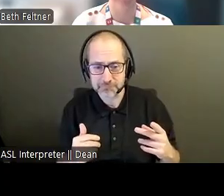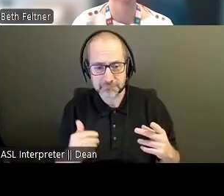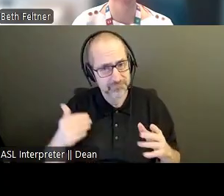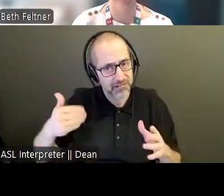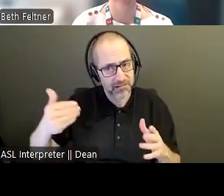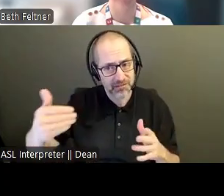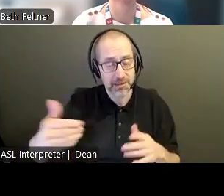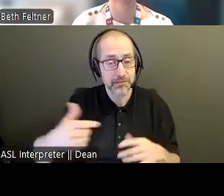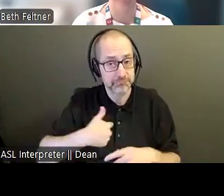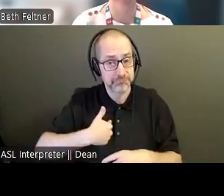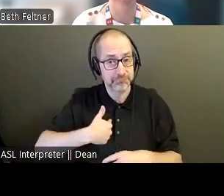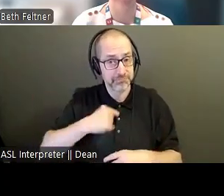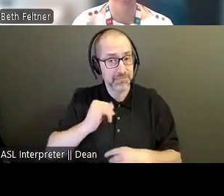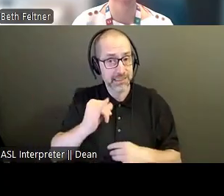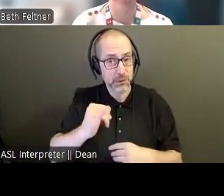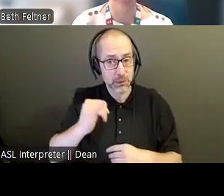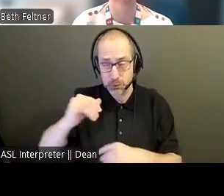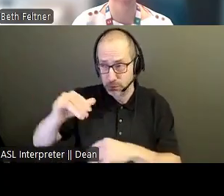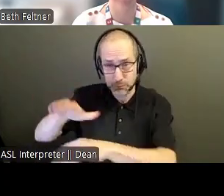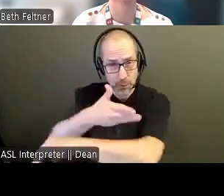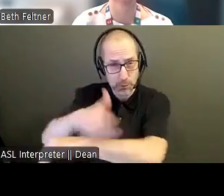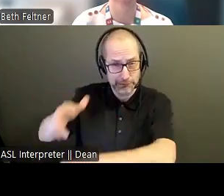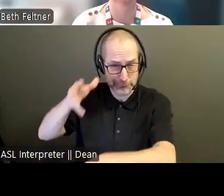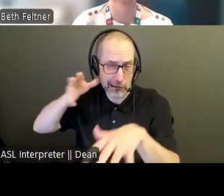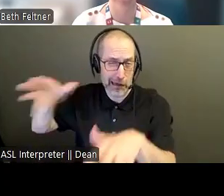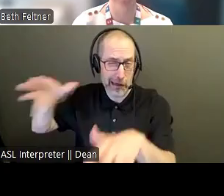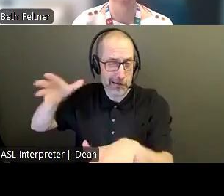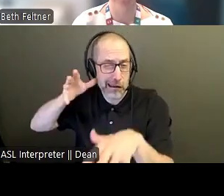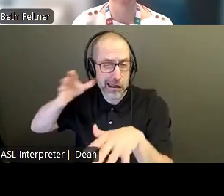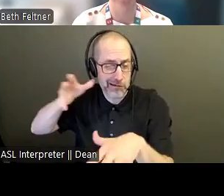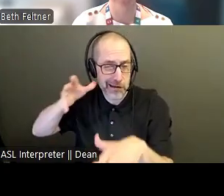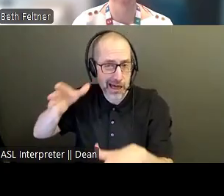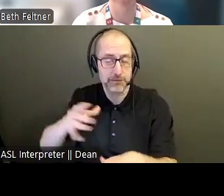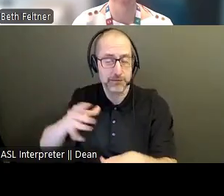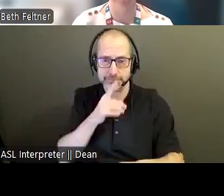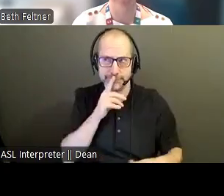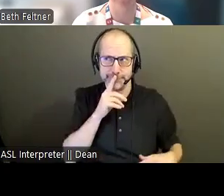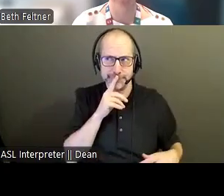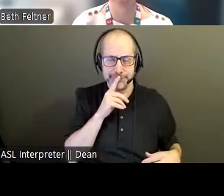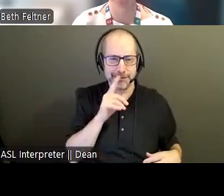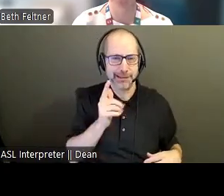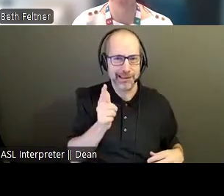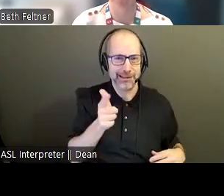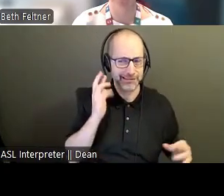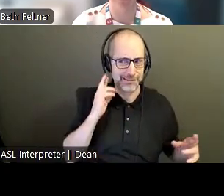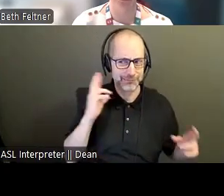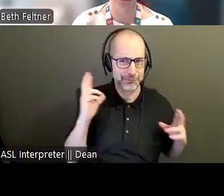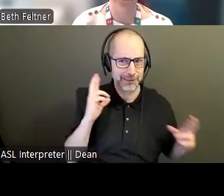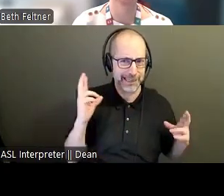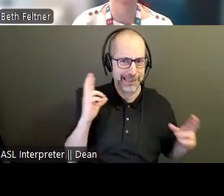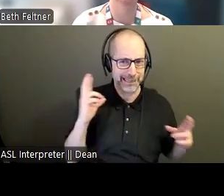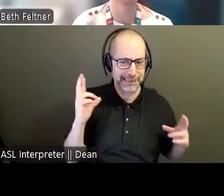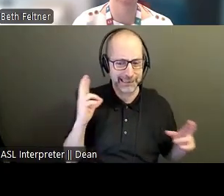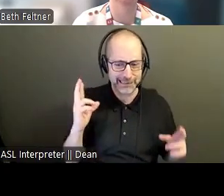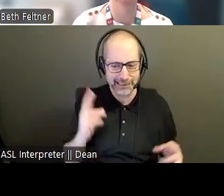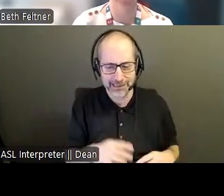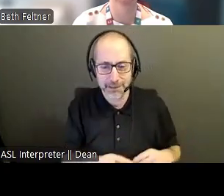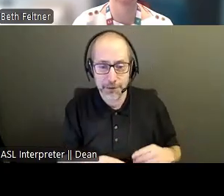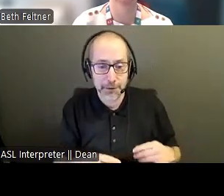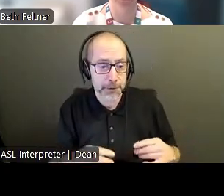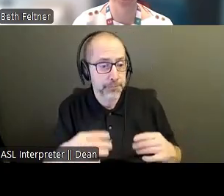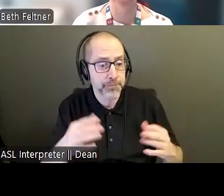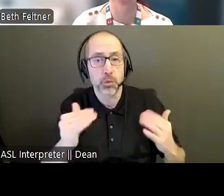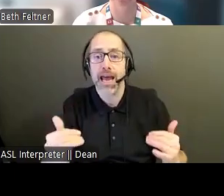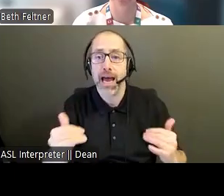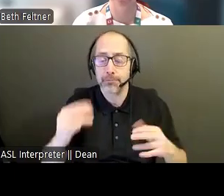in my ears after a concert and never. Okay, so that brings us into